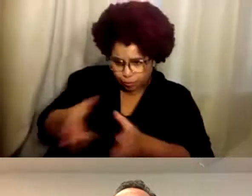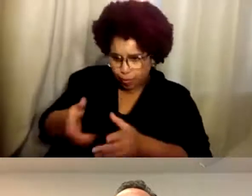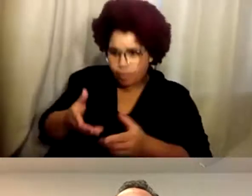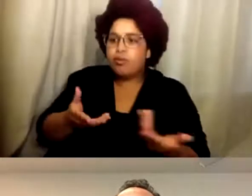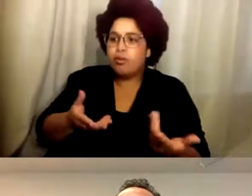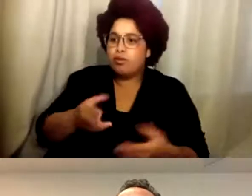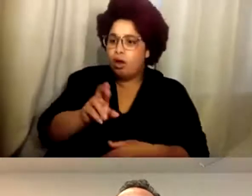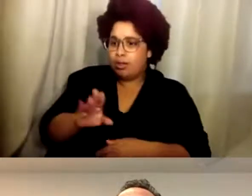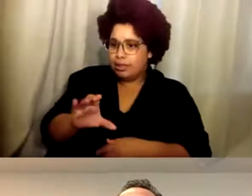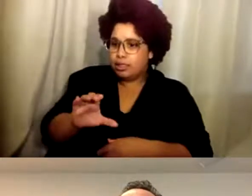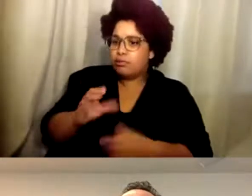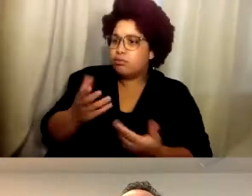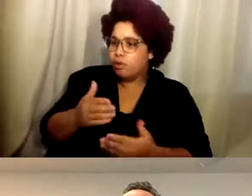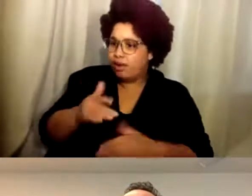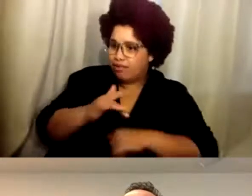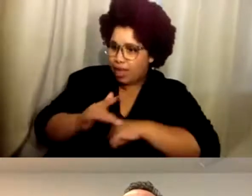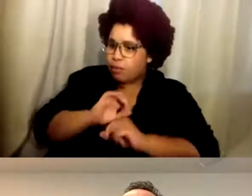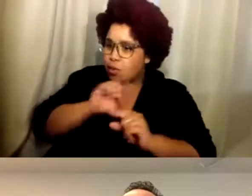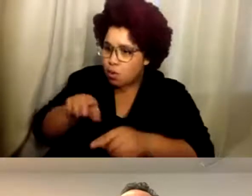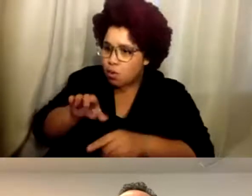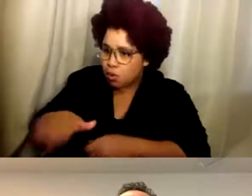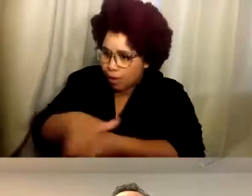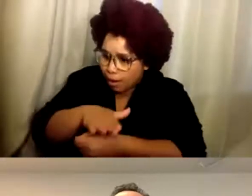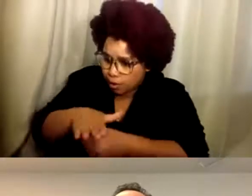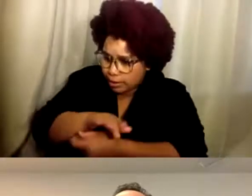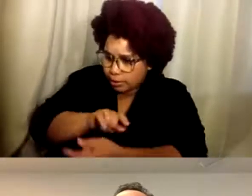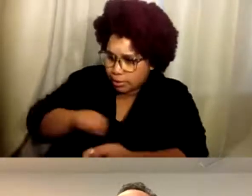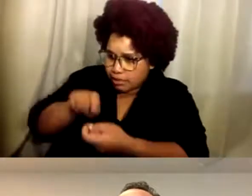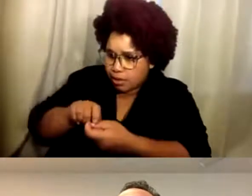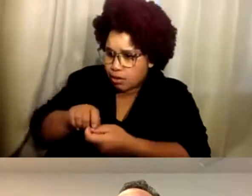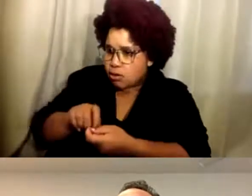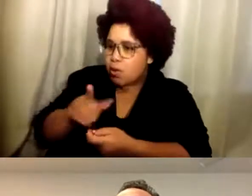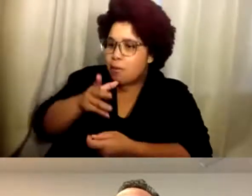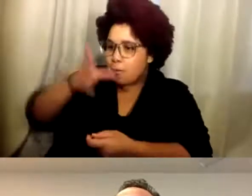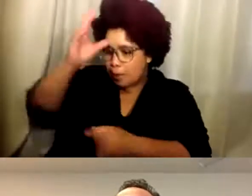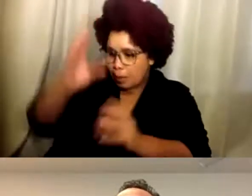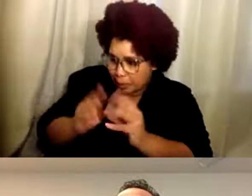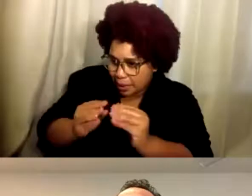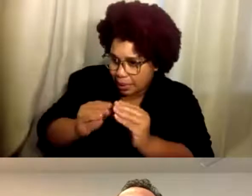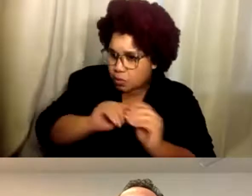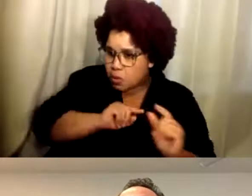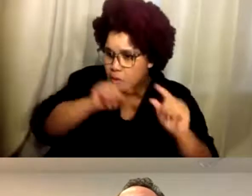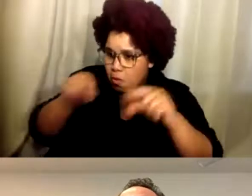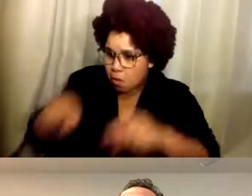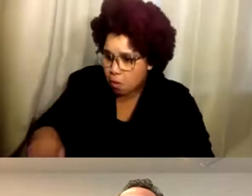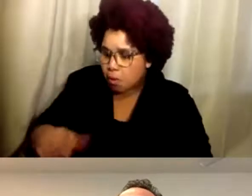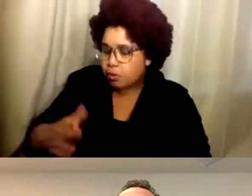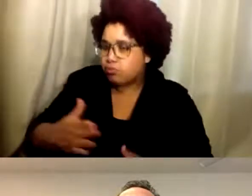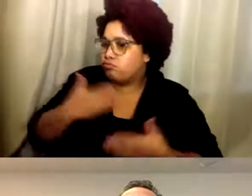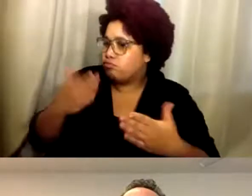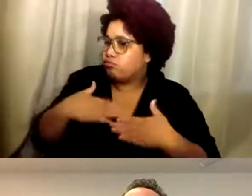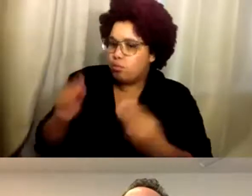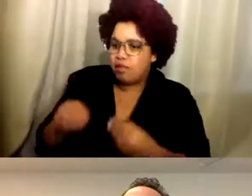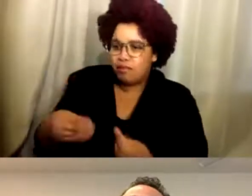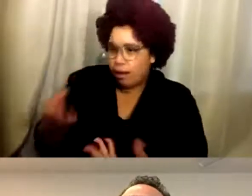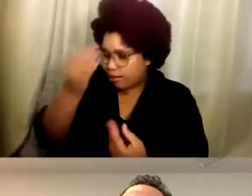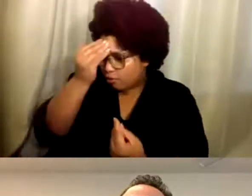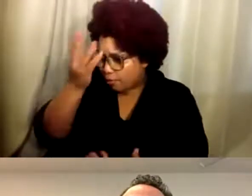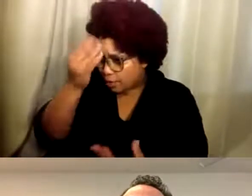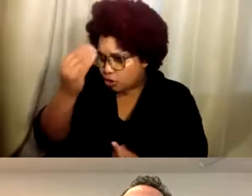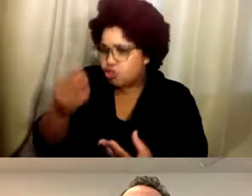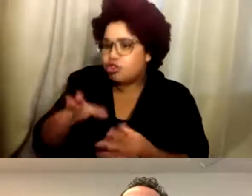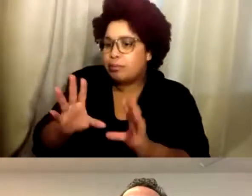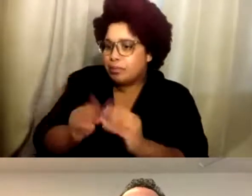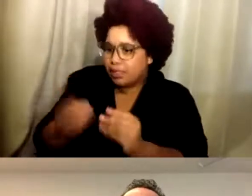was available to come out to their particular areas and where they have their parent meetings, and the regional center would be happy to provide informational sessions for